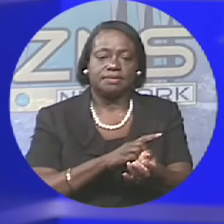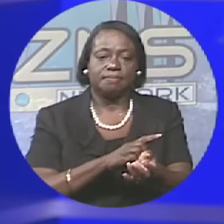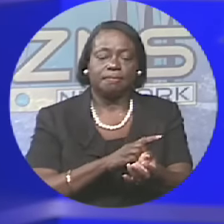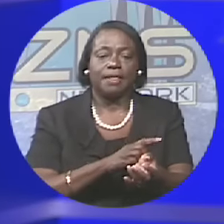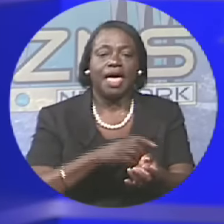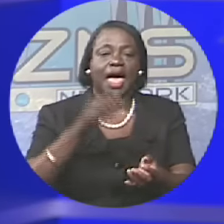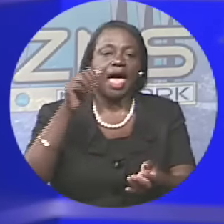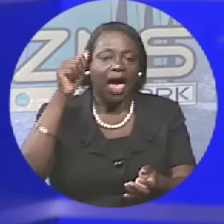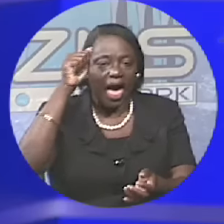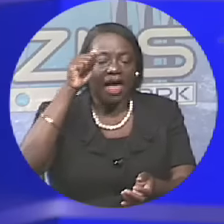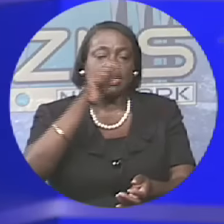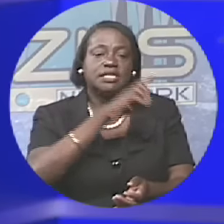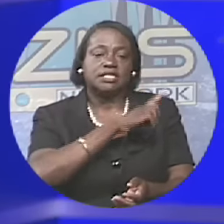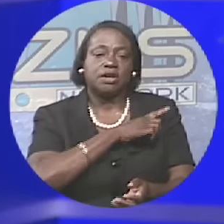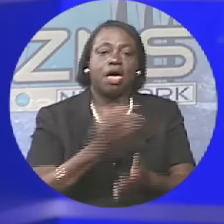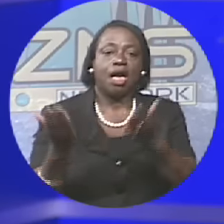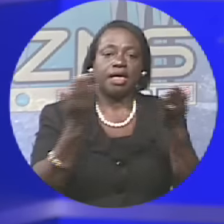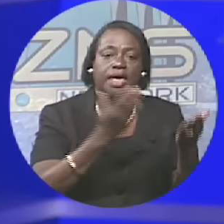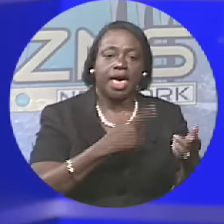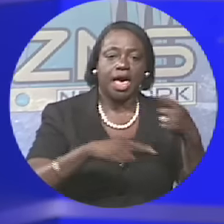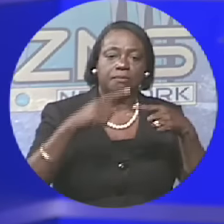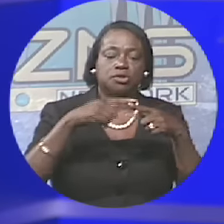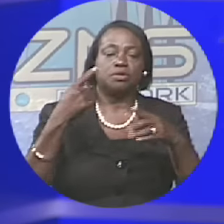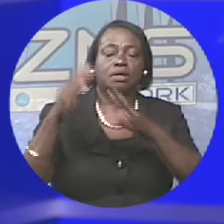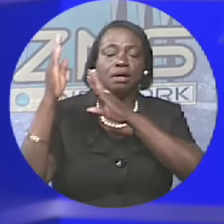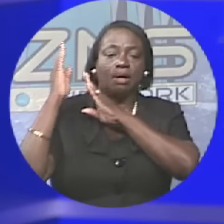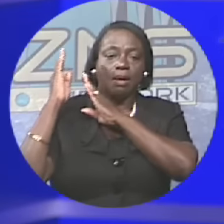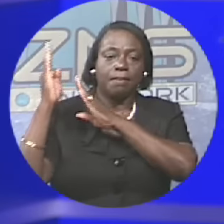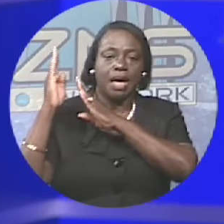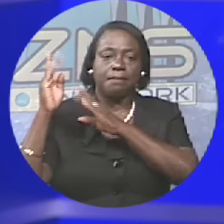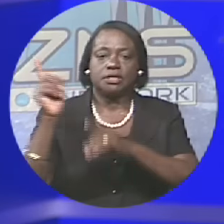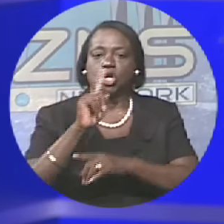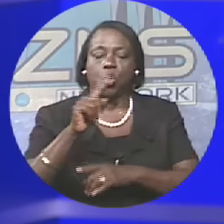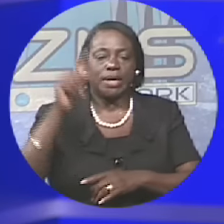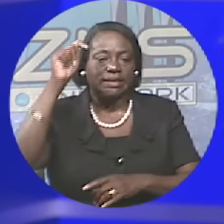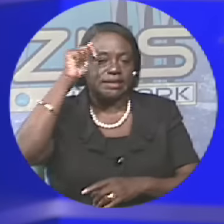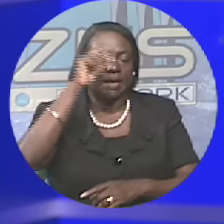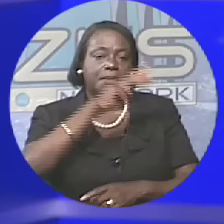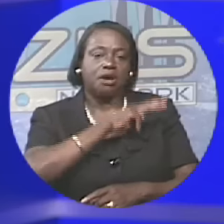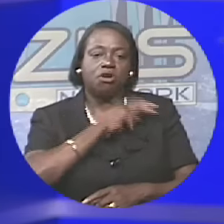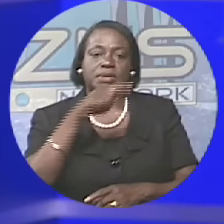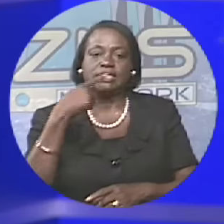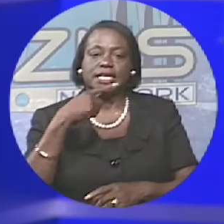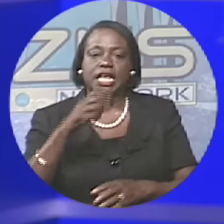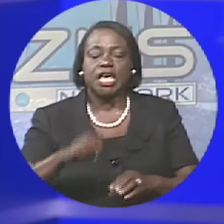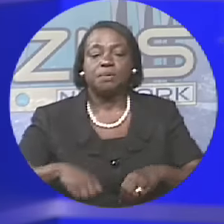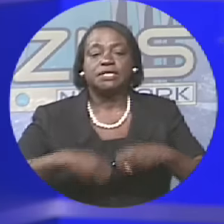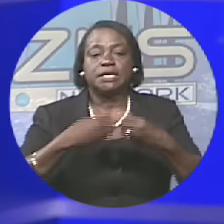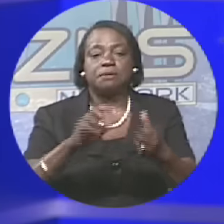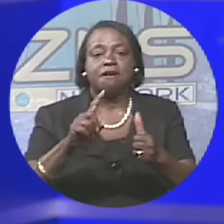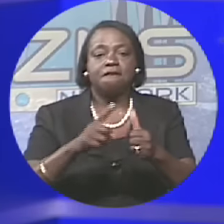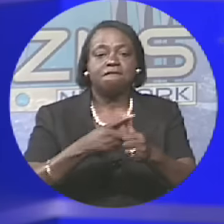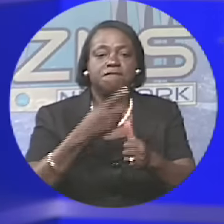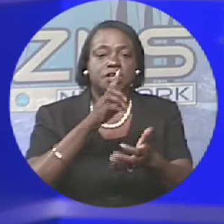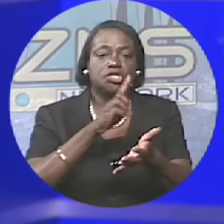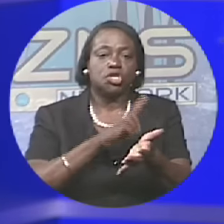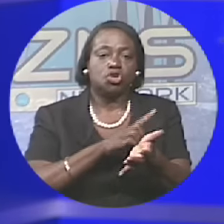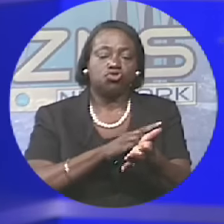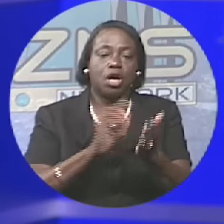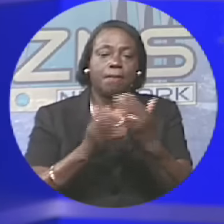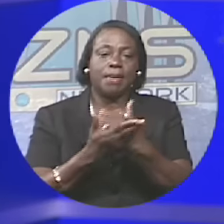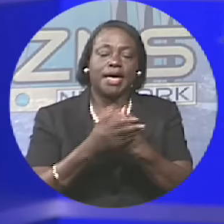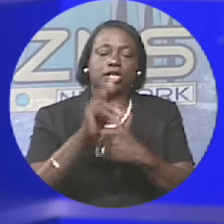Al Jazeera to the Bahamas, where former 100-meter record holder Tim Montgomery said he was supplied with his first dose by one of the two